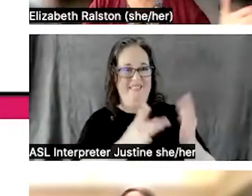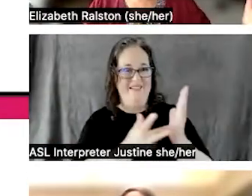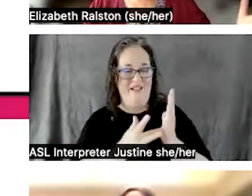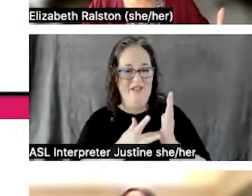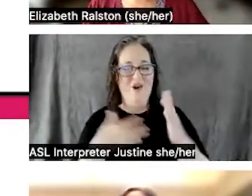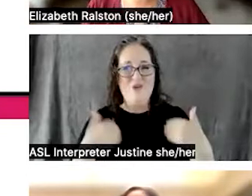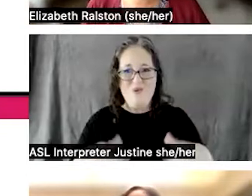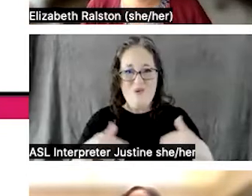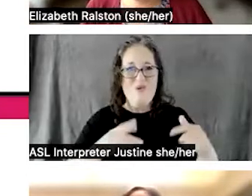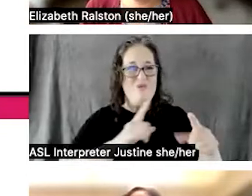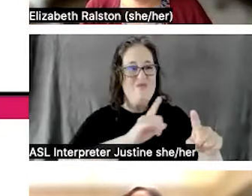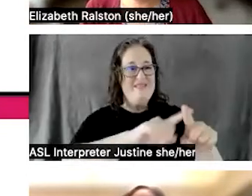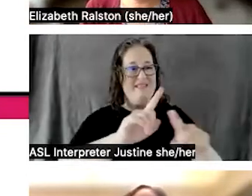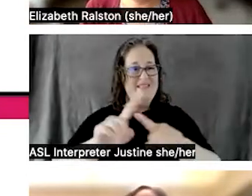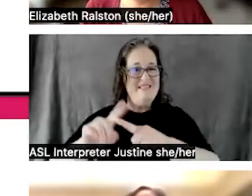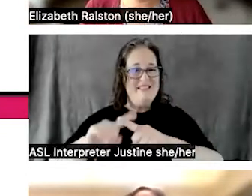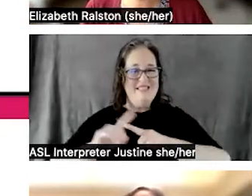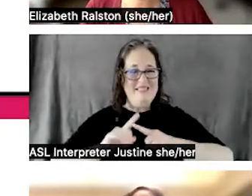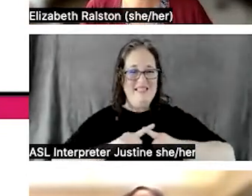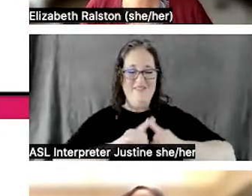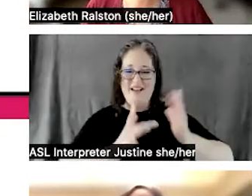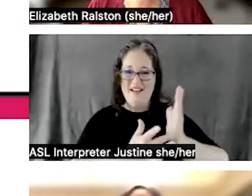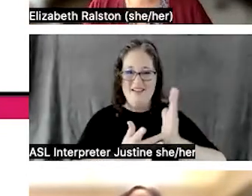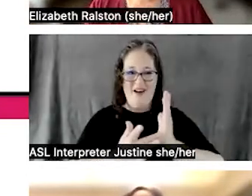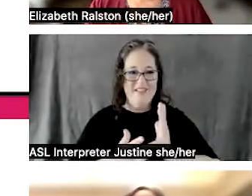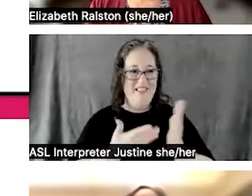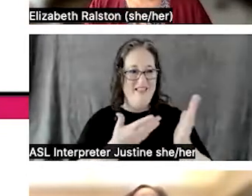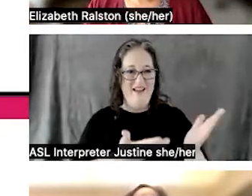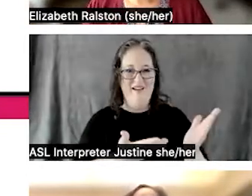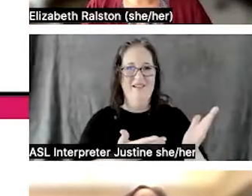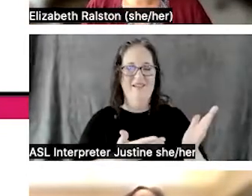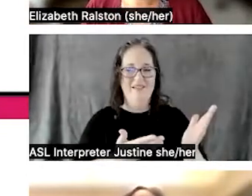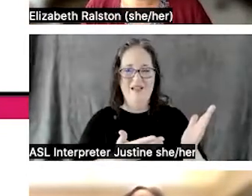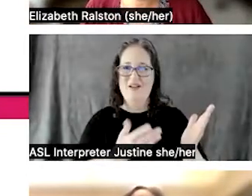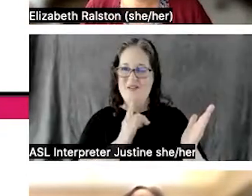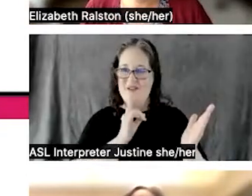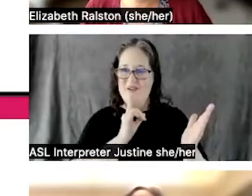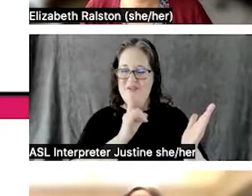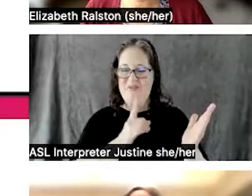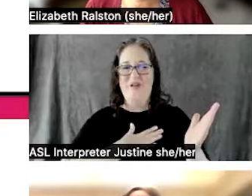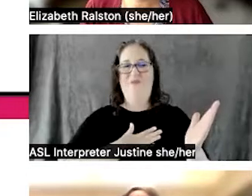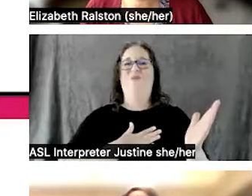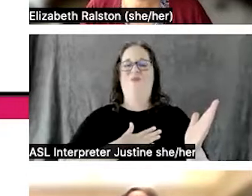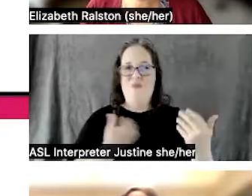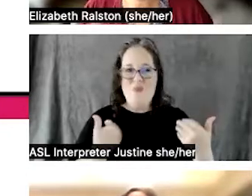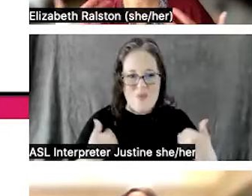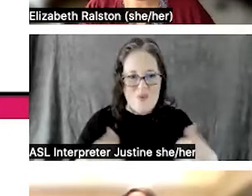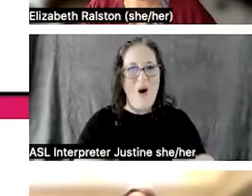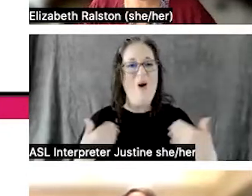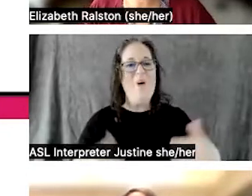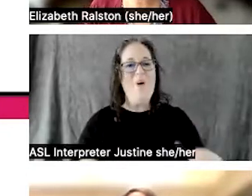these different things that are out there, and it was really, really heartening to see that there's